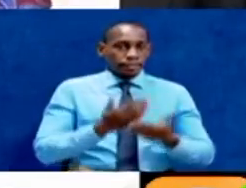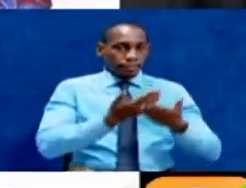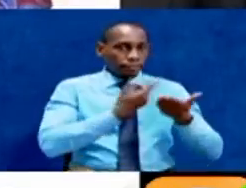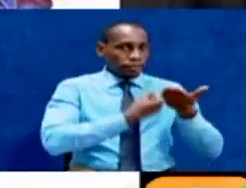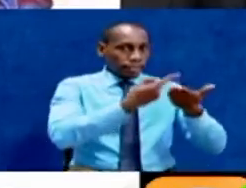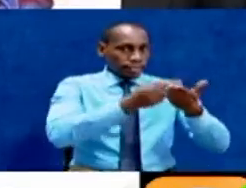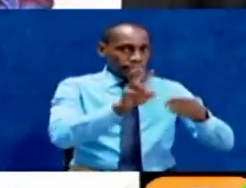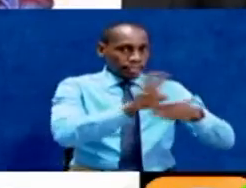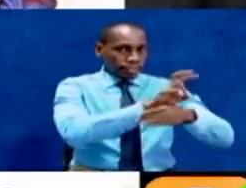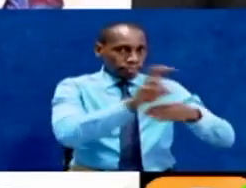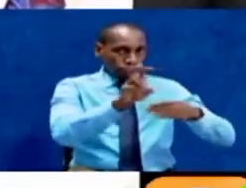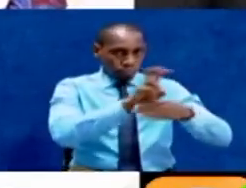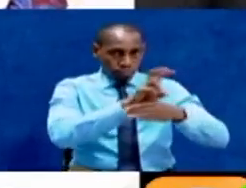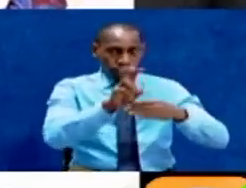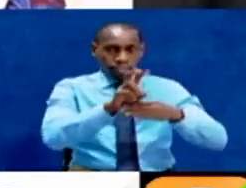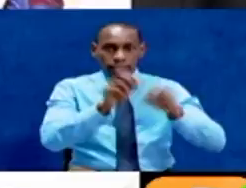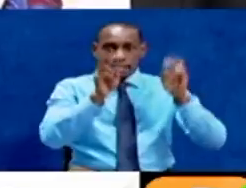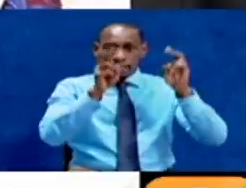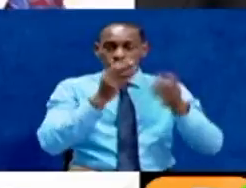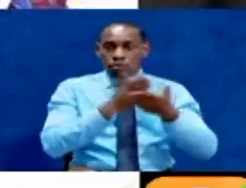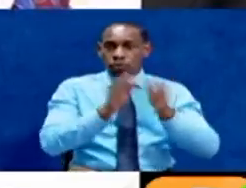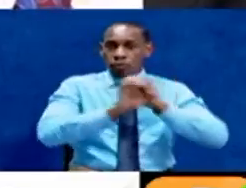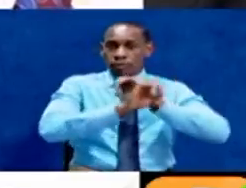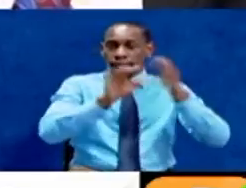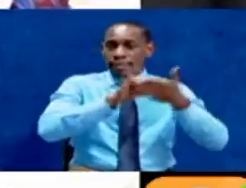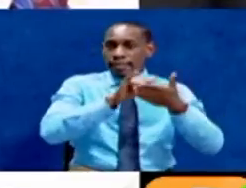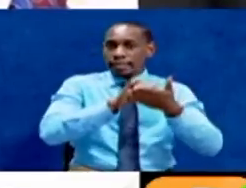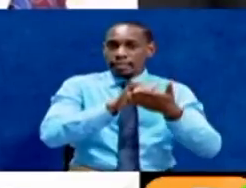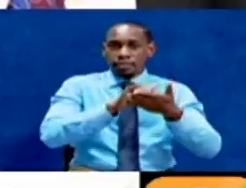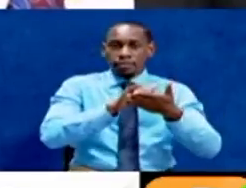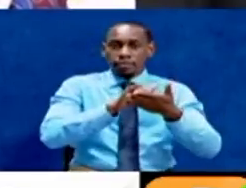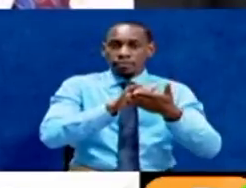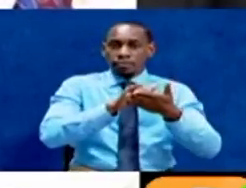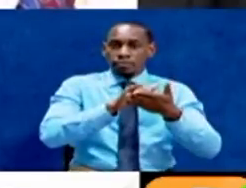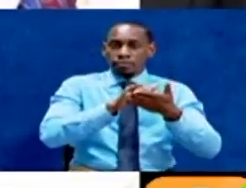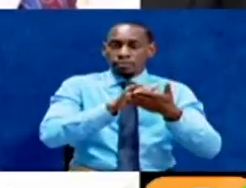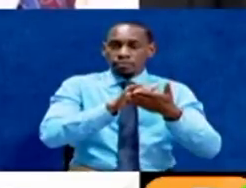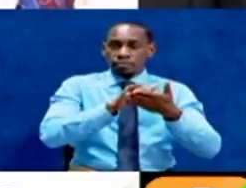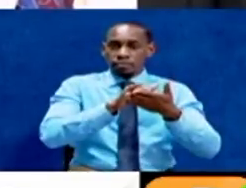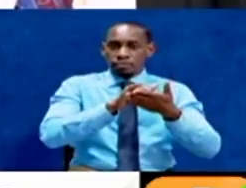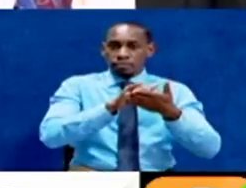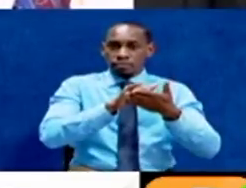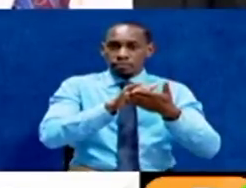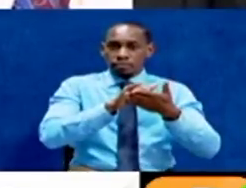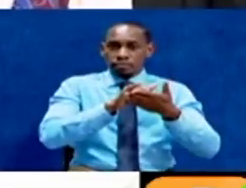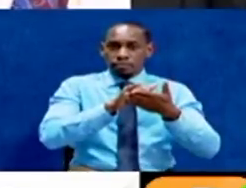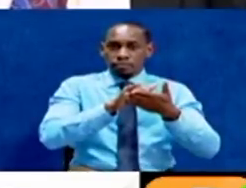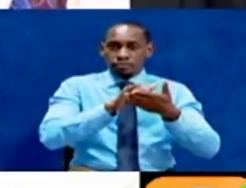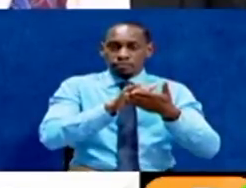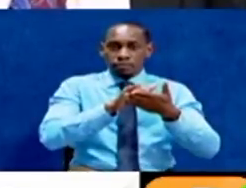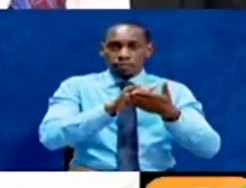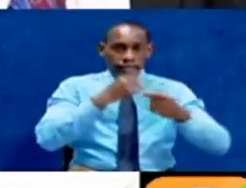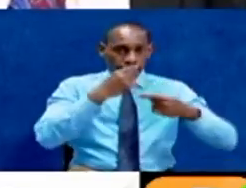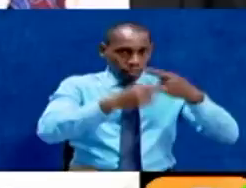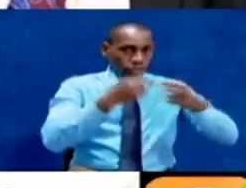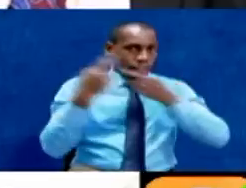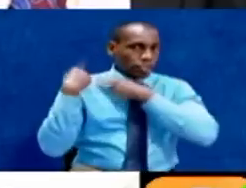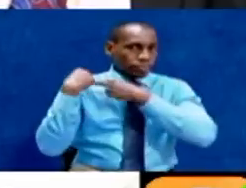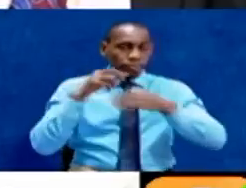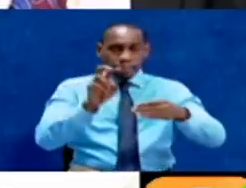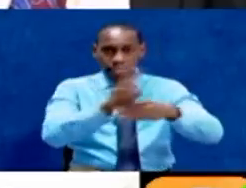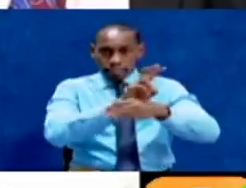about oversight with Honorable Ngunjiri. He's very clear that he is not in any way falling short on his oversight role, even